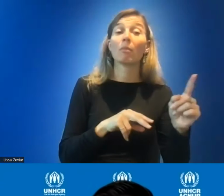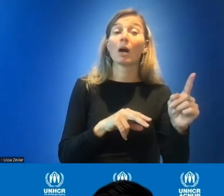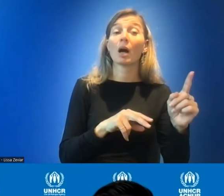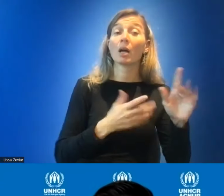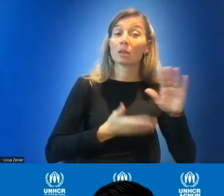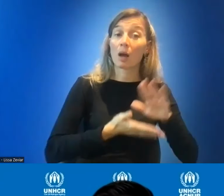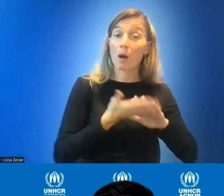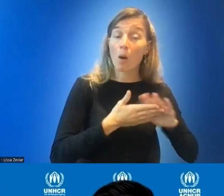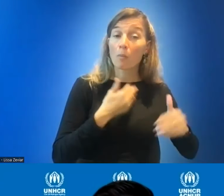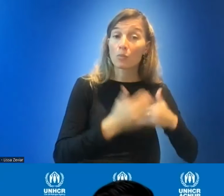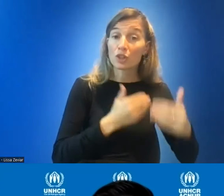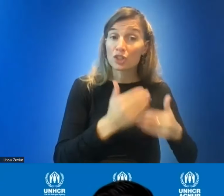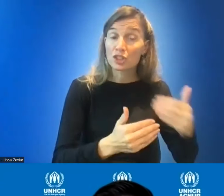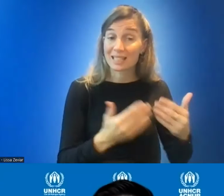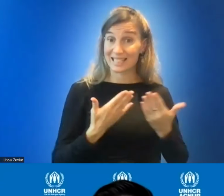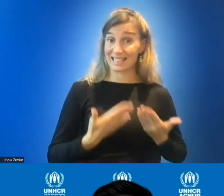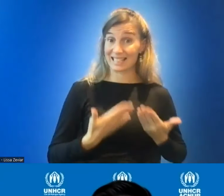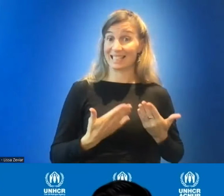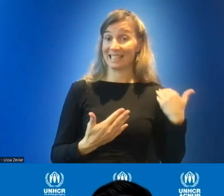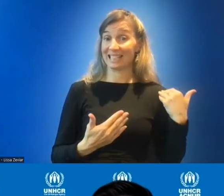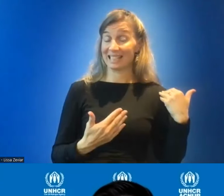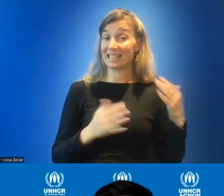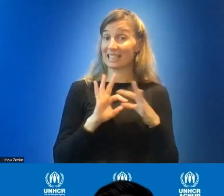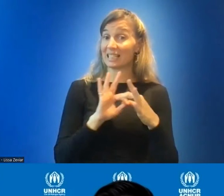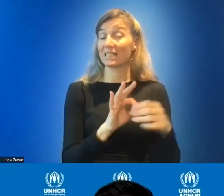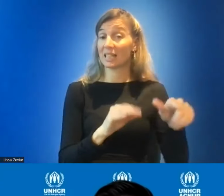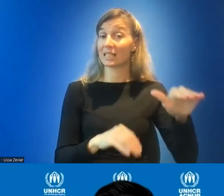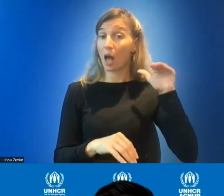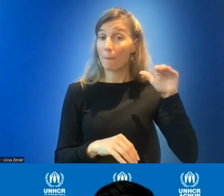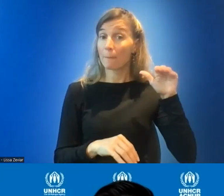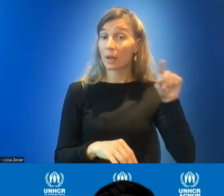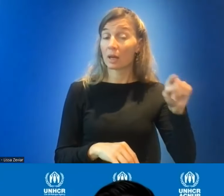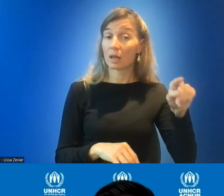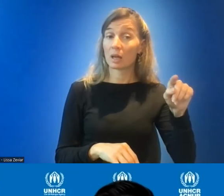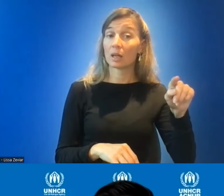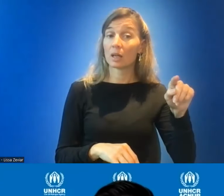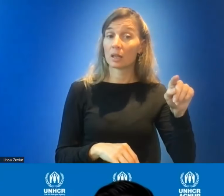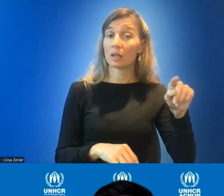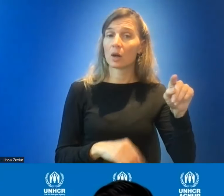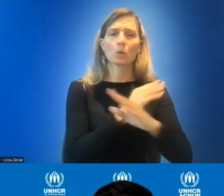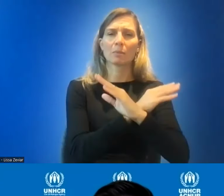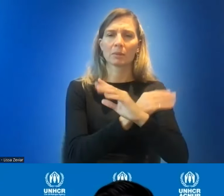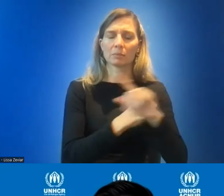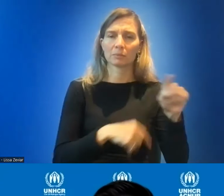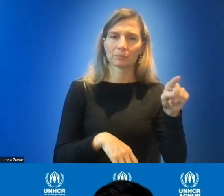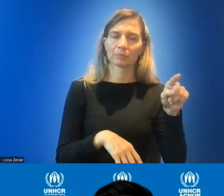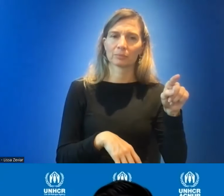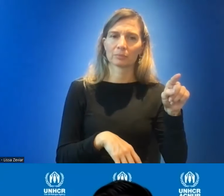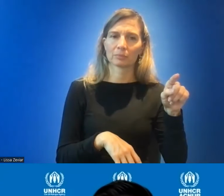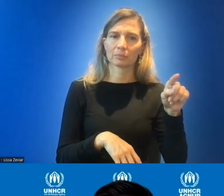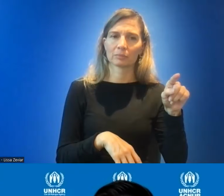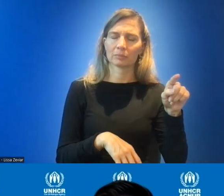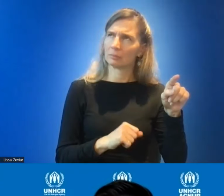operational update about Zambia. And it is as well reflected that